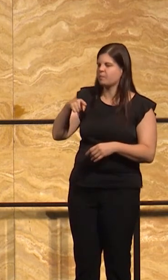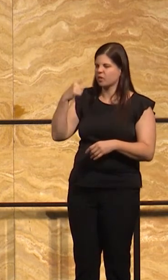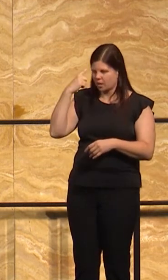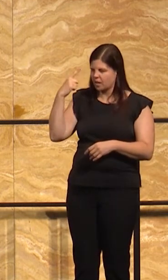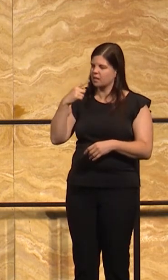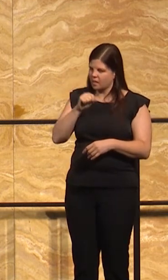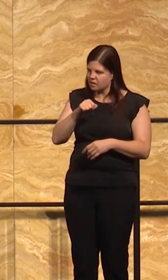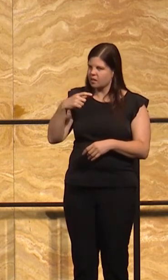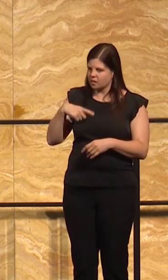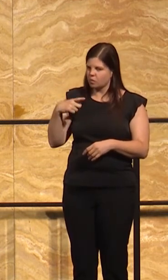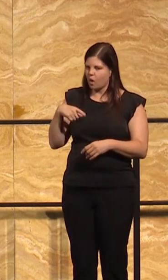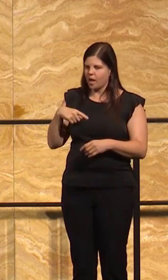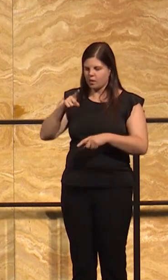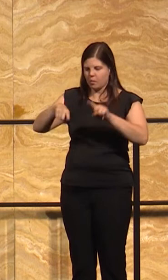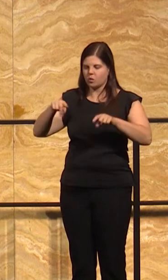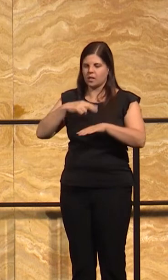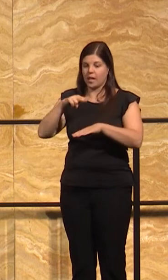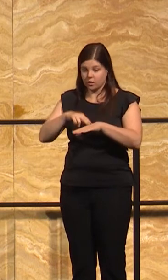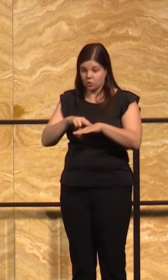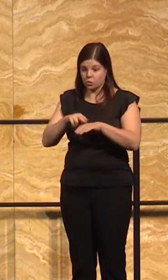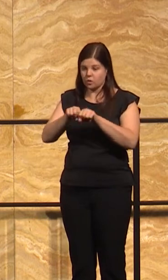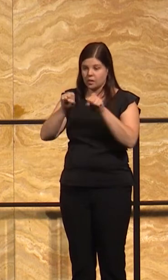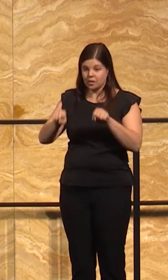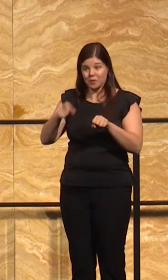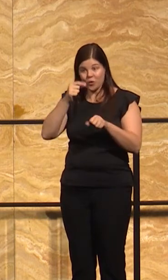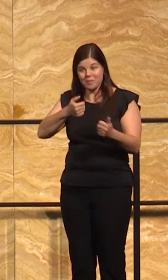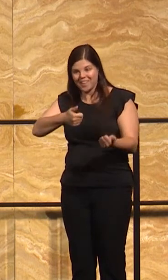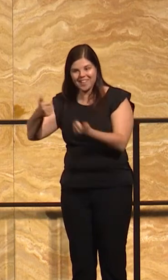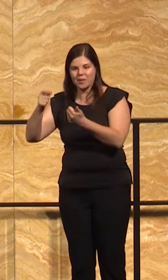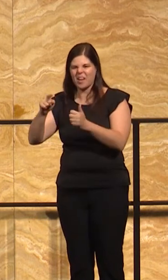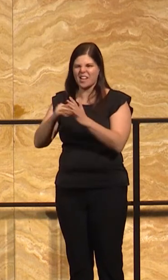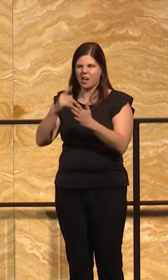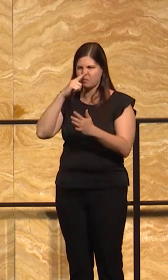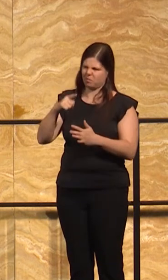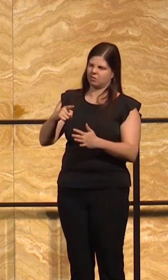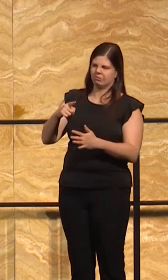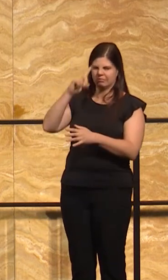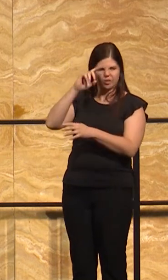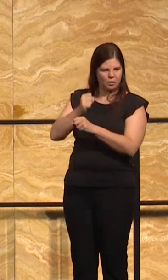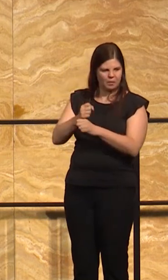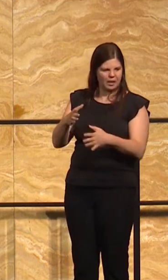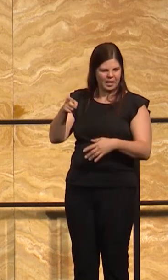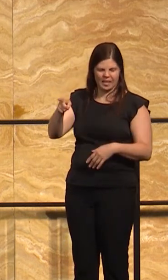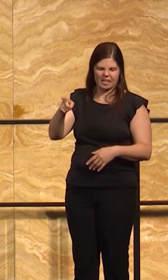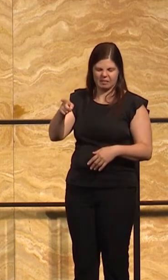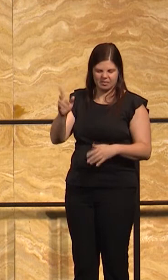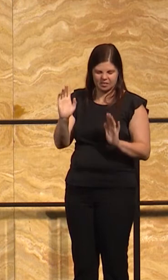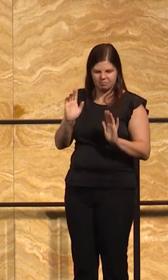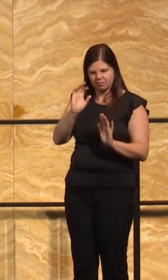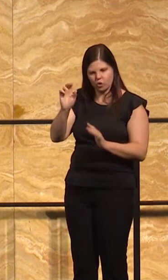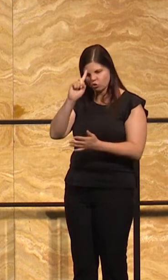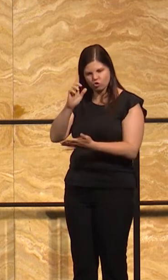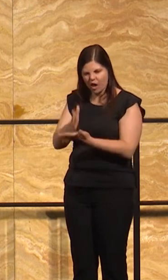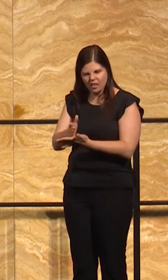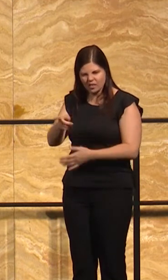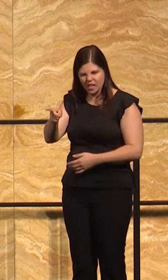the multilateral system that could be repaired is losing credibility. And the fact that that multilateral system does not have